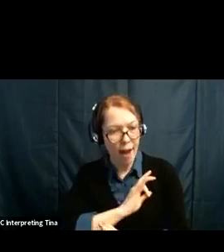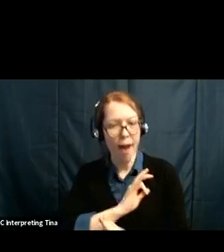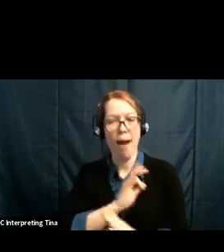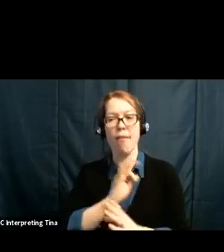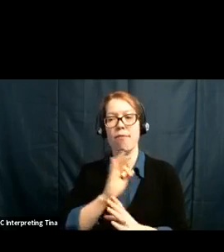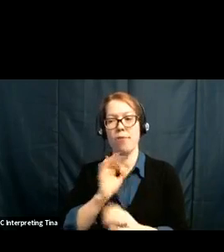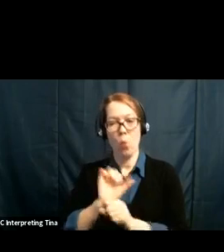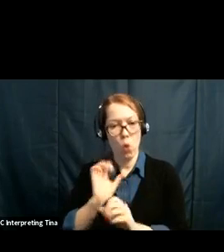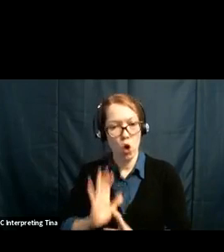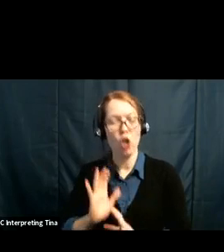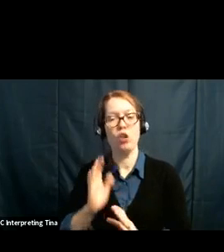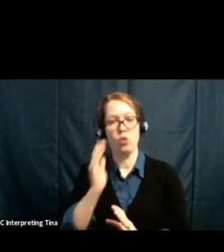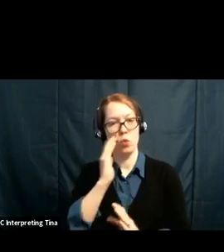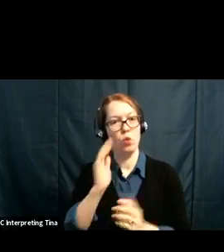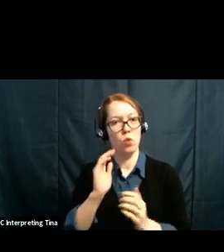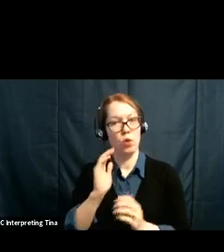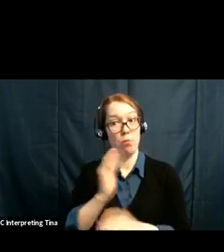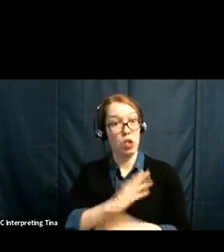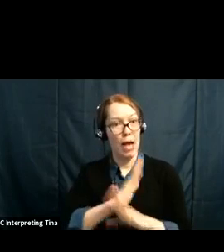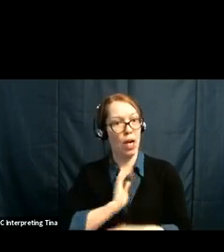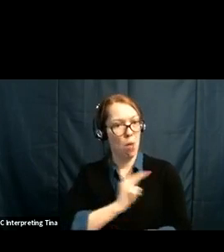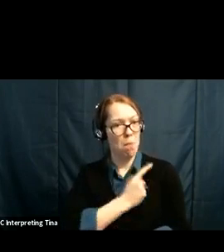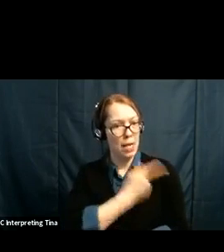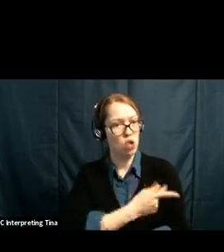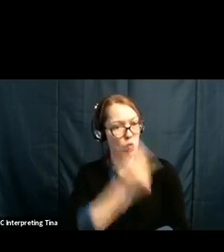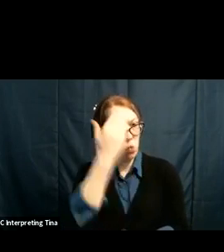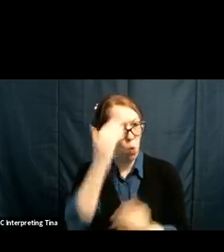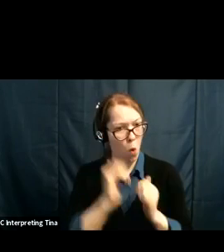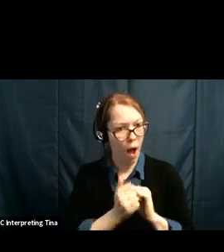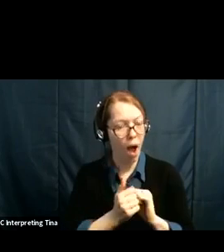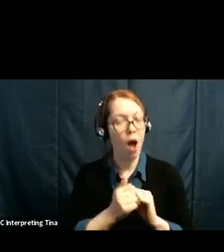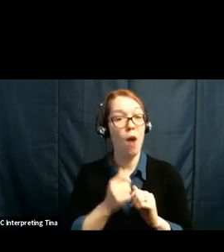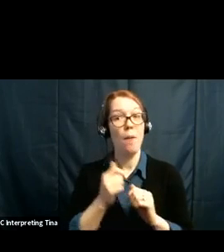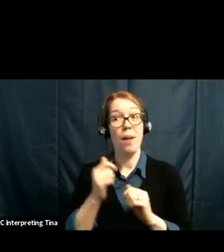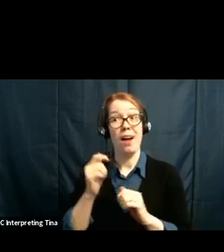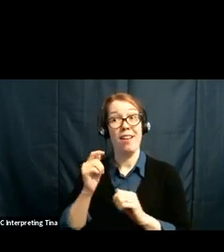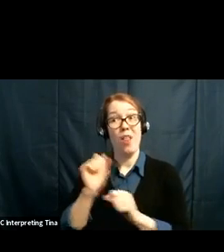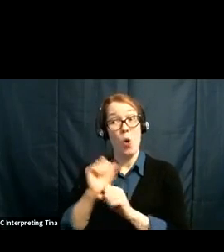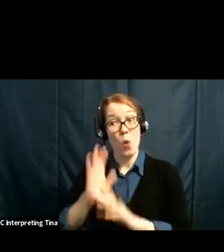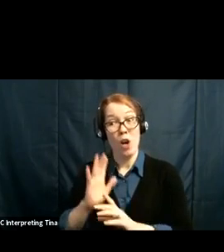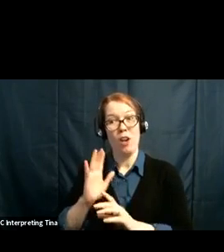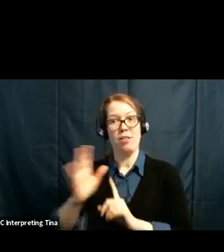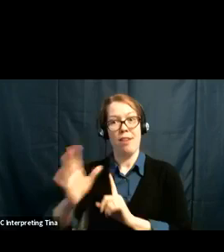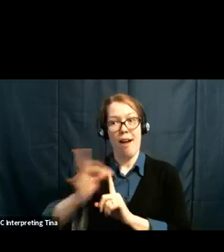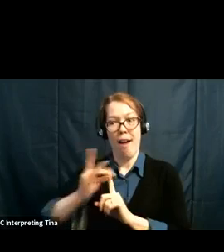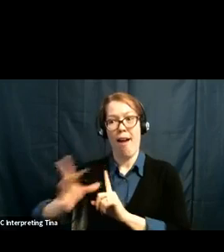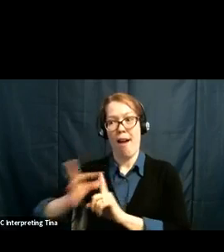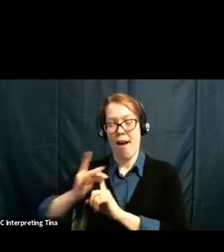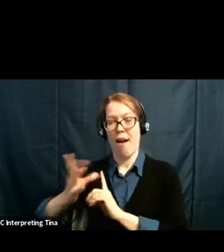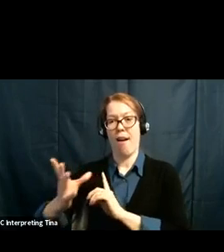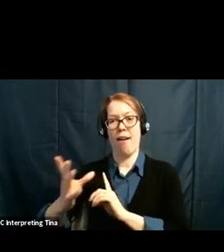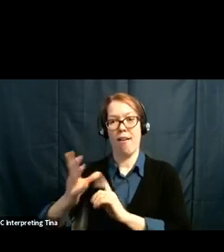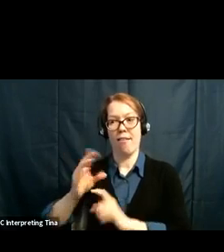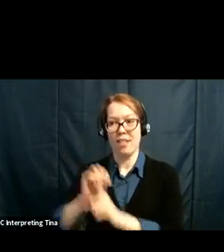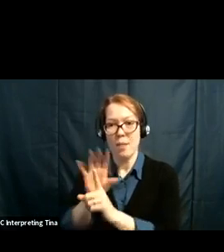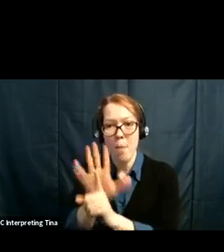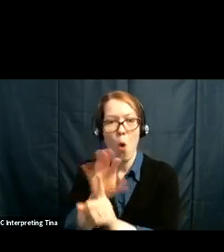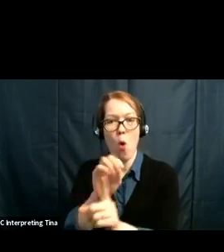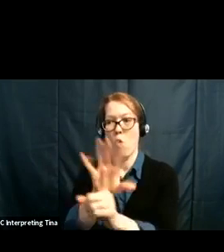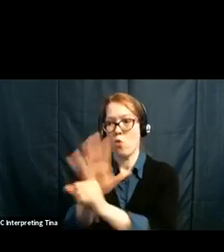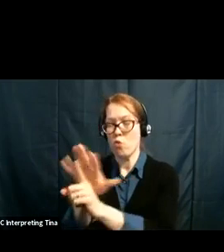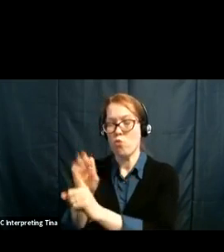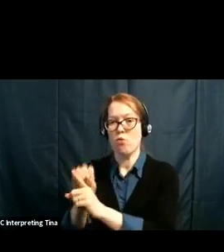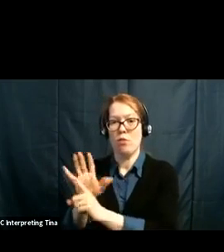patients. But the majority of our healthcare people who are being exposed and coming down with COVID are being exposed